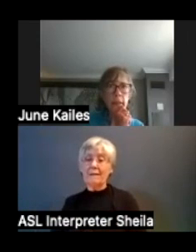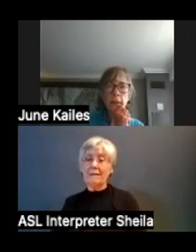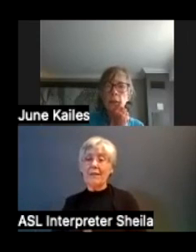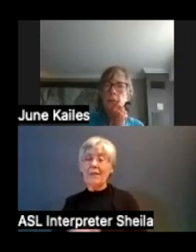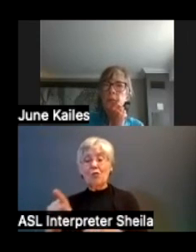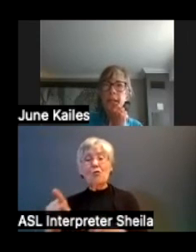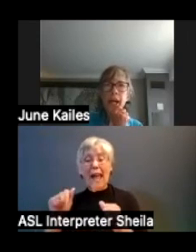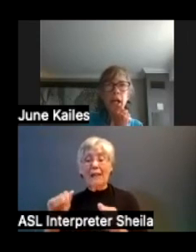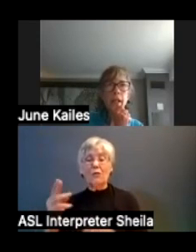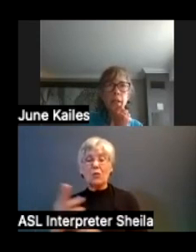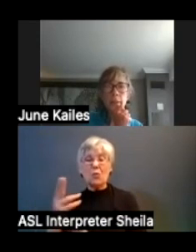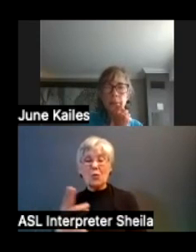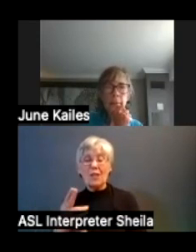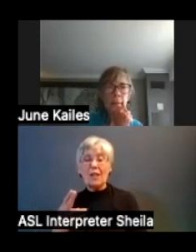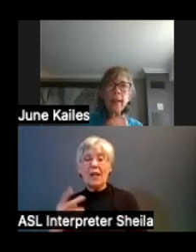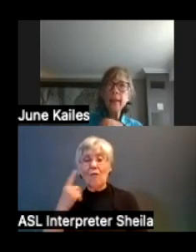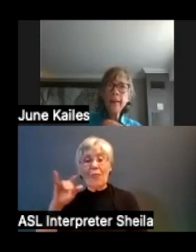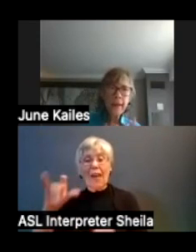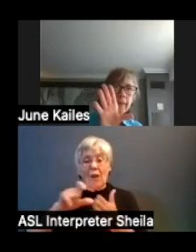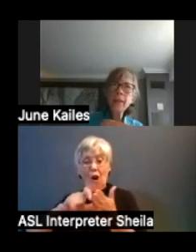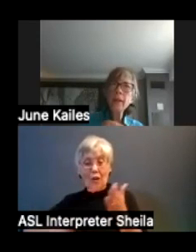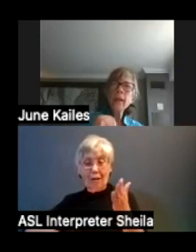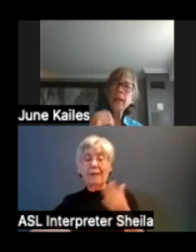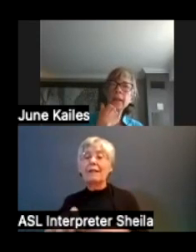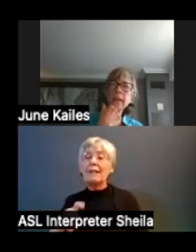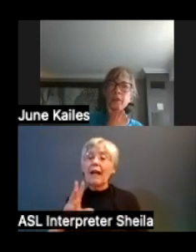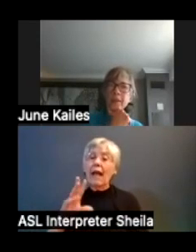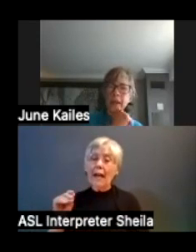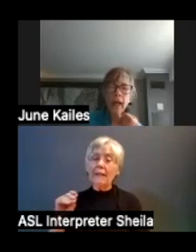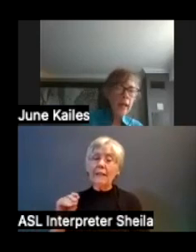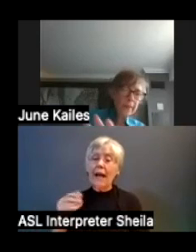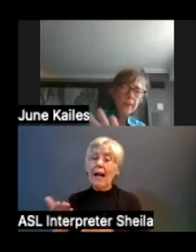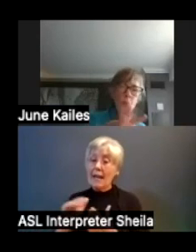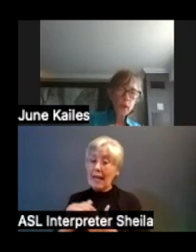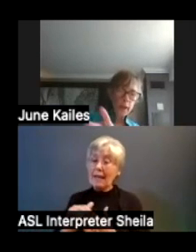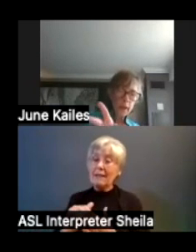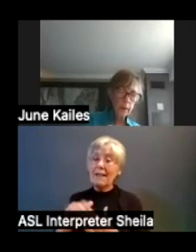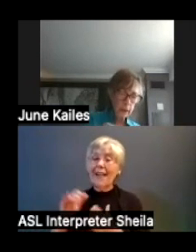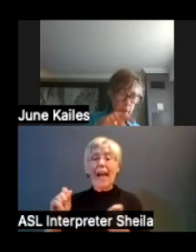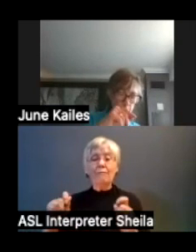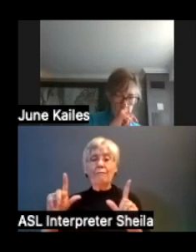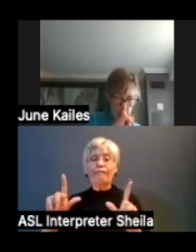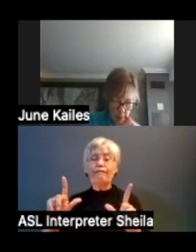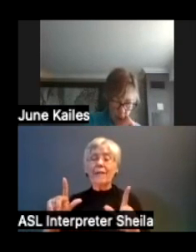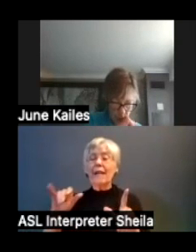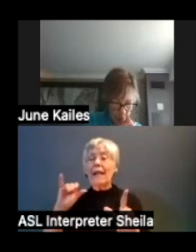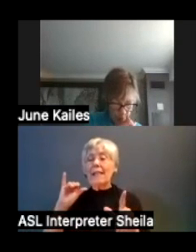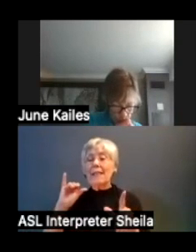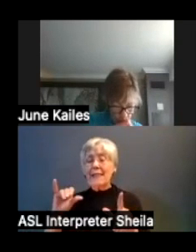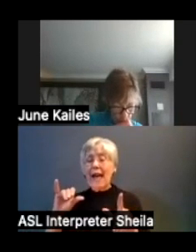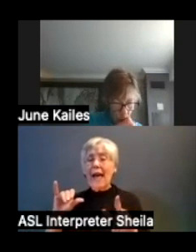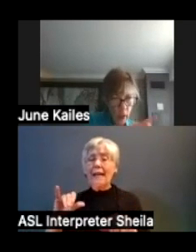access for that article. And again, this was a story in the